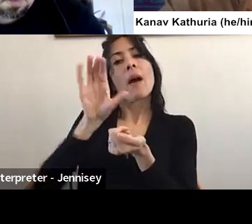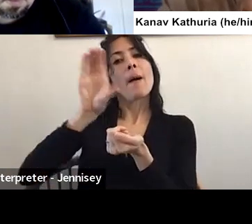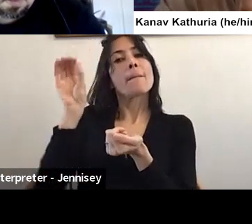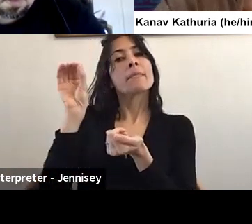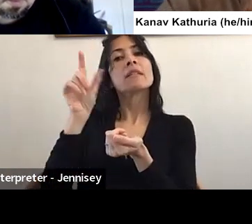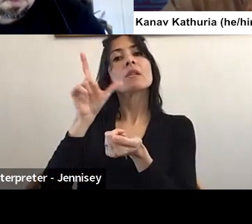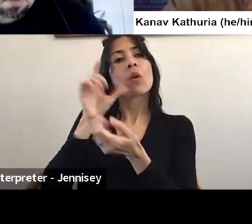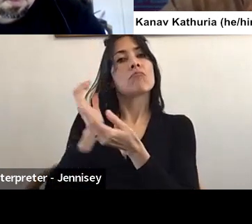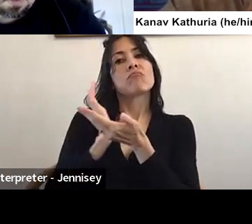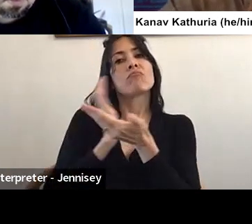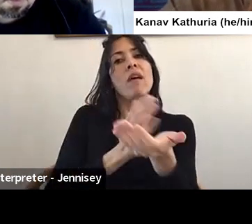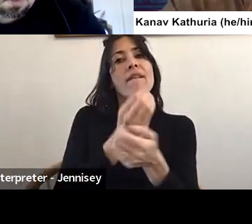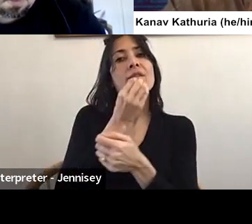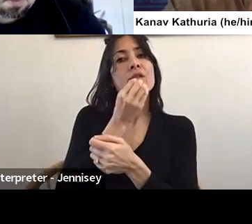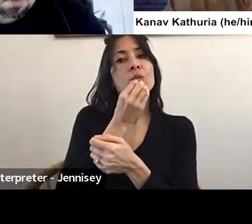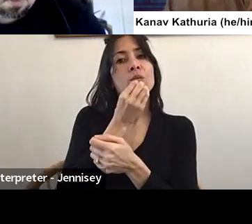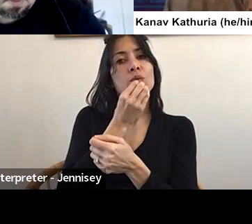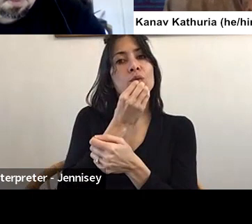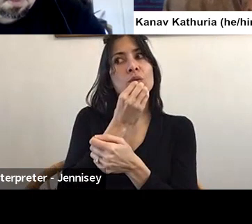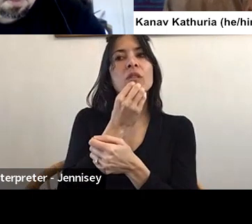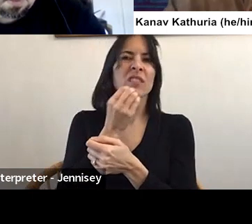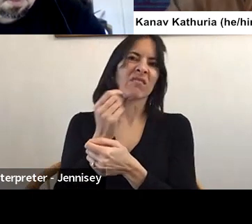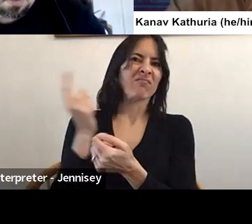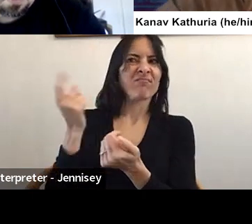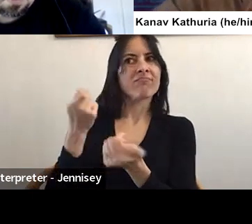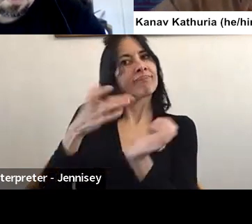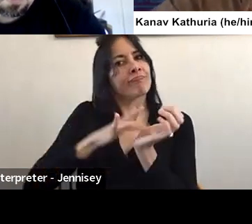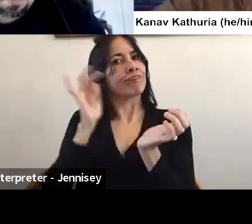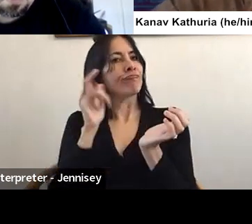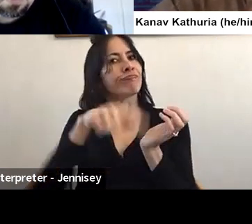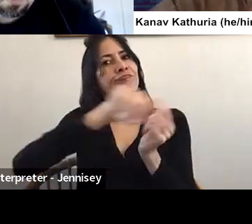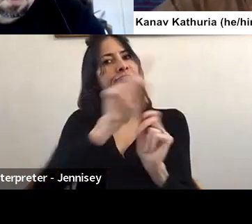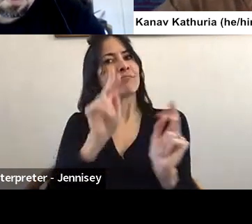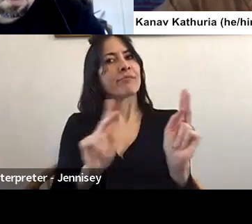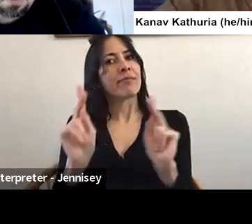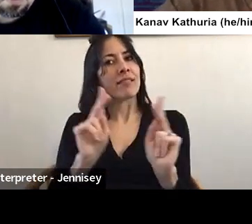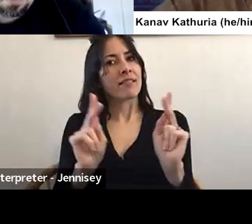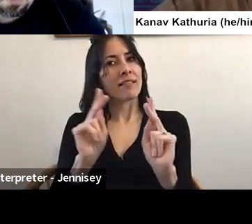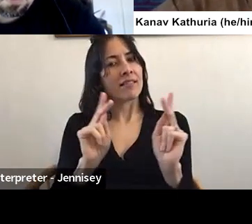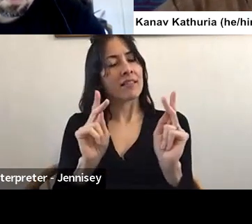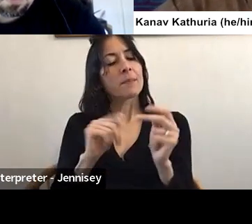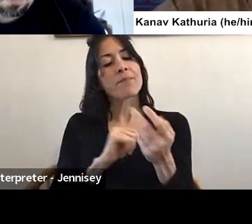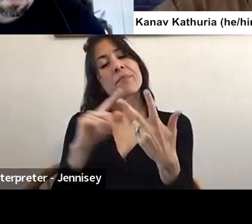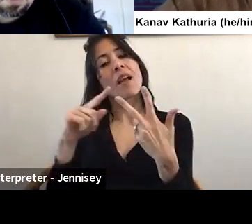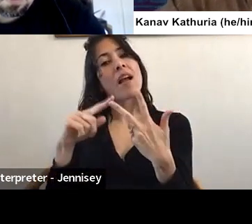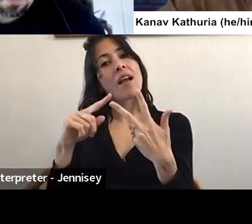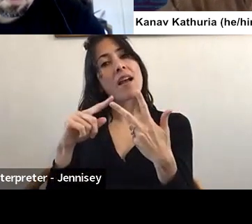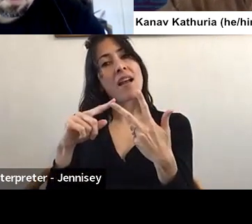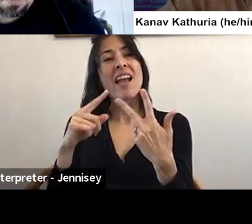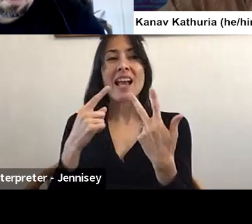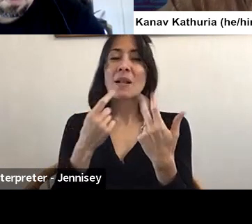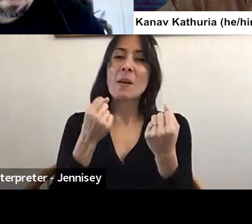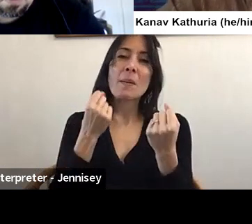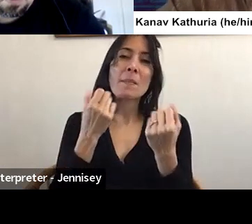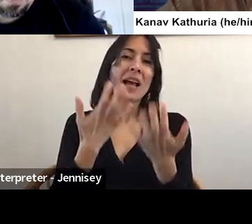especially getting into the role of commissary as well. And then three, and most importantly, as a form of premature death,